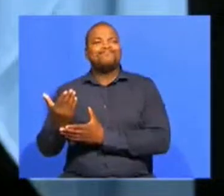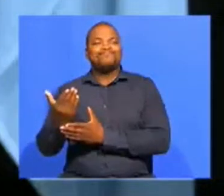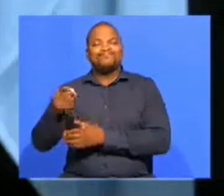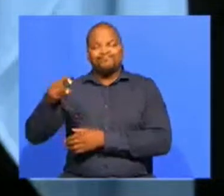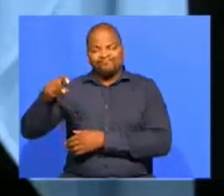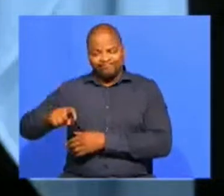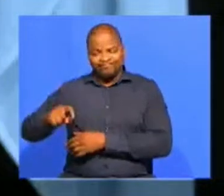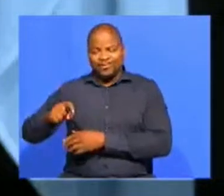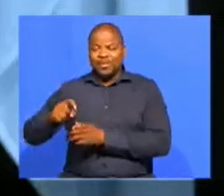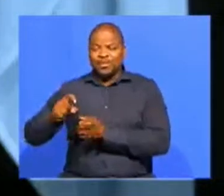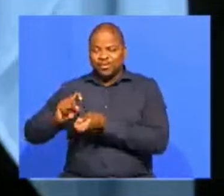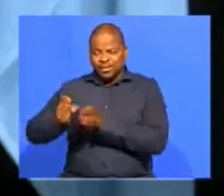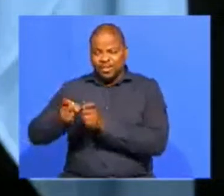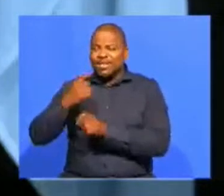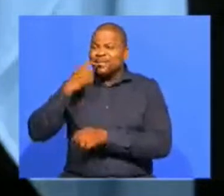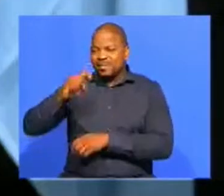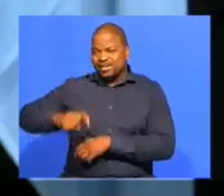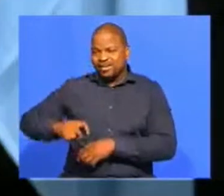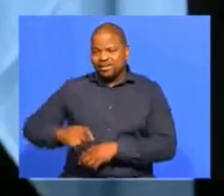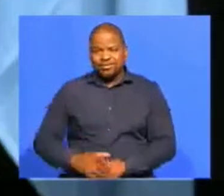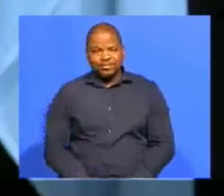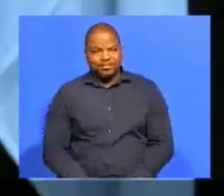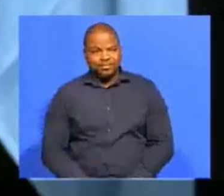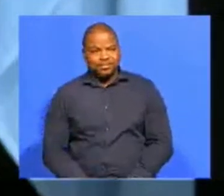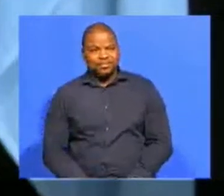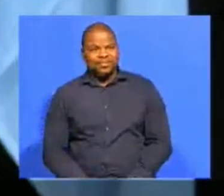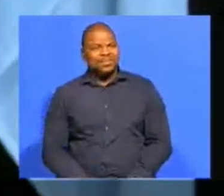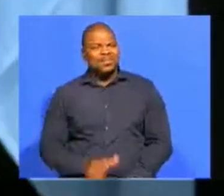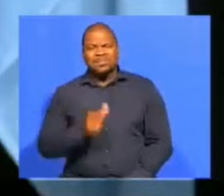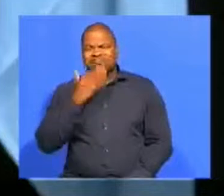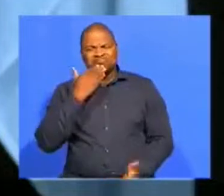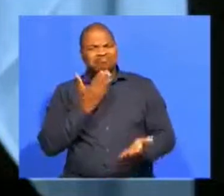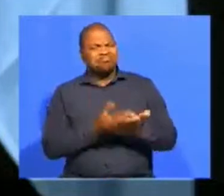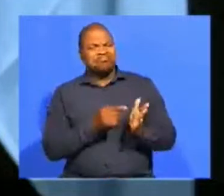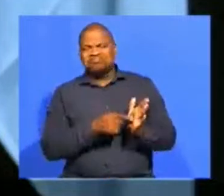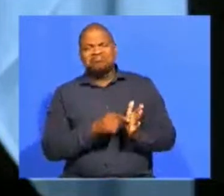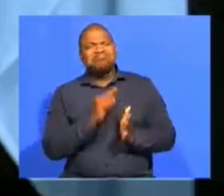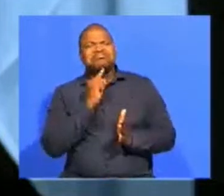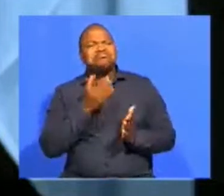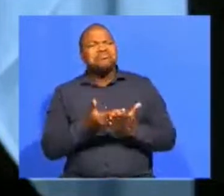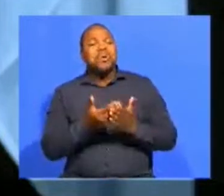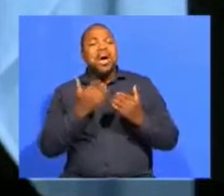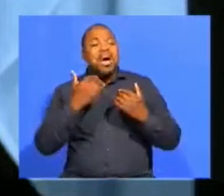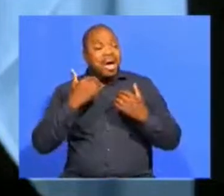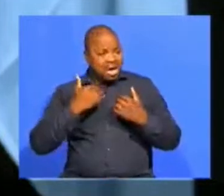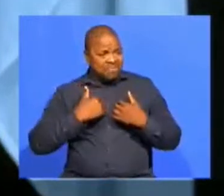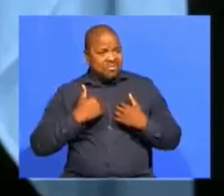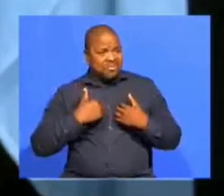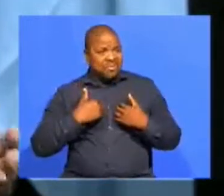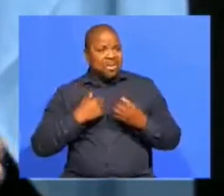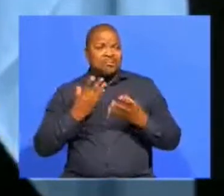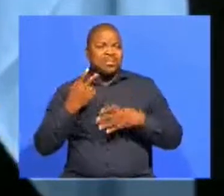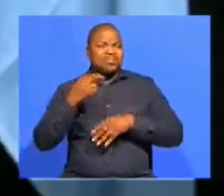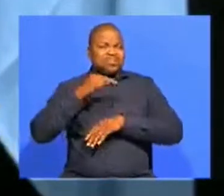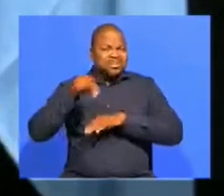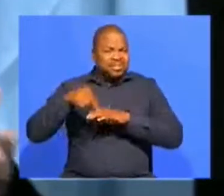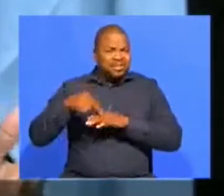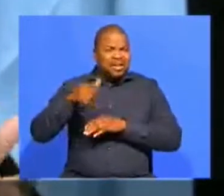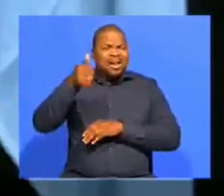be revamped and reformed. It doesn't make sense that you have how many nations